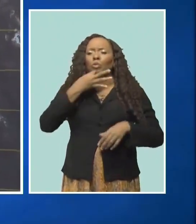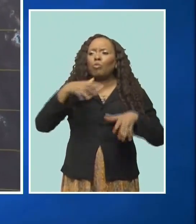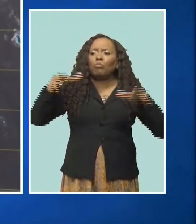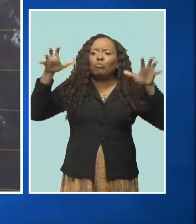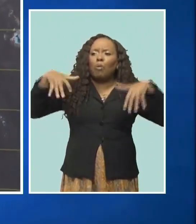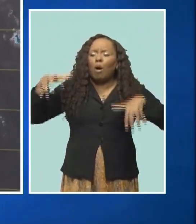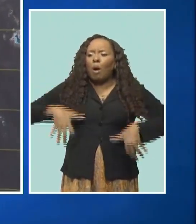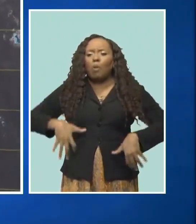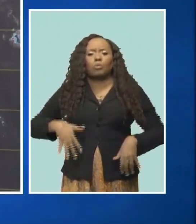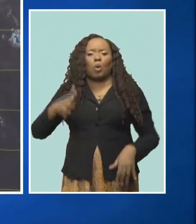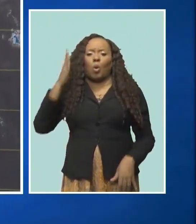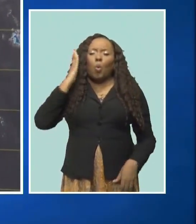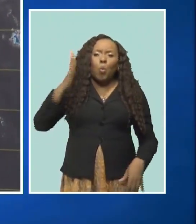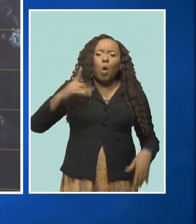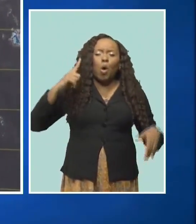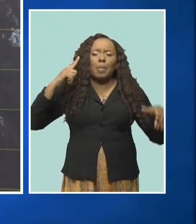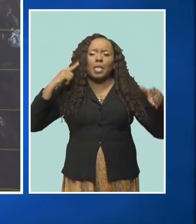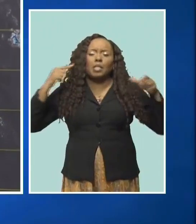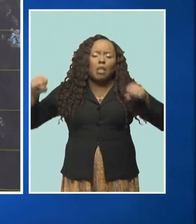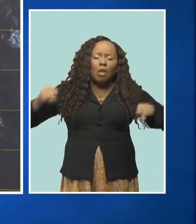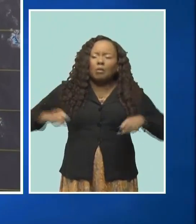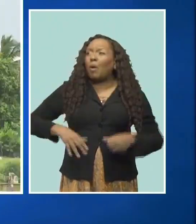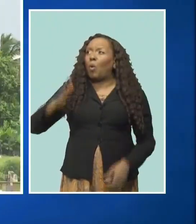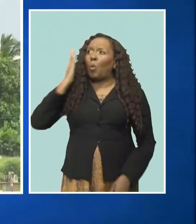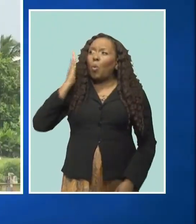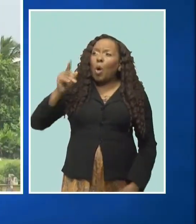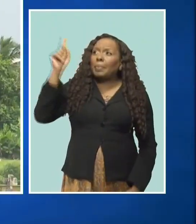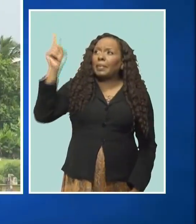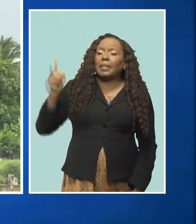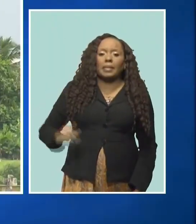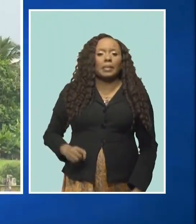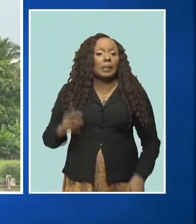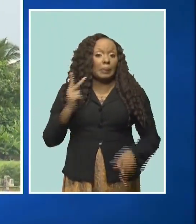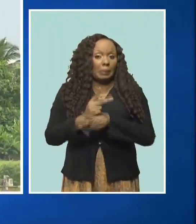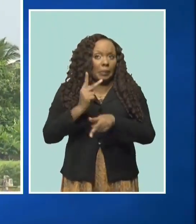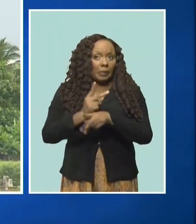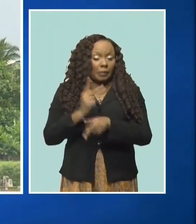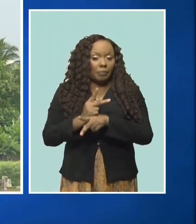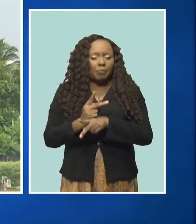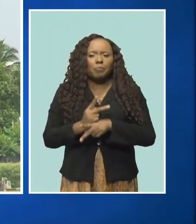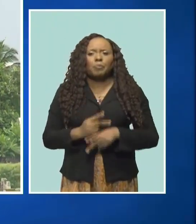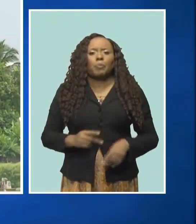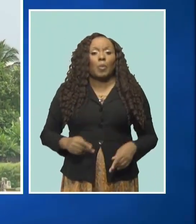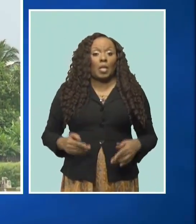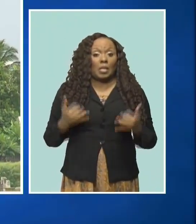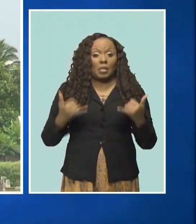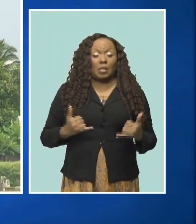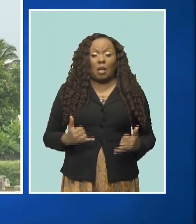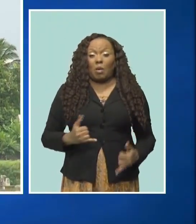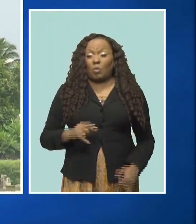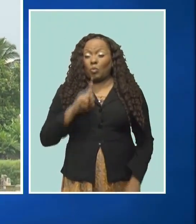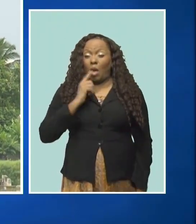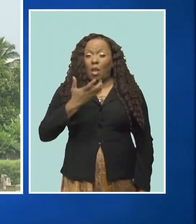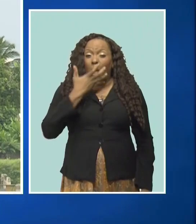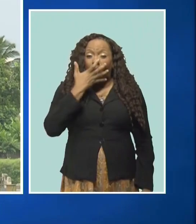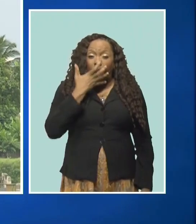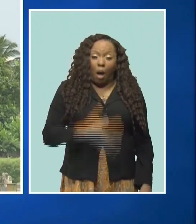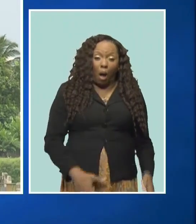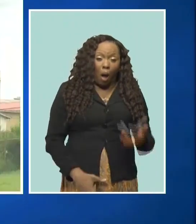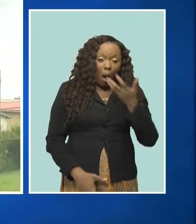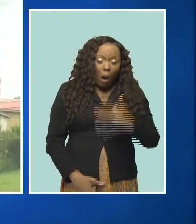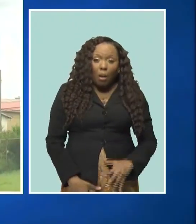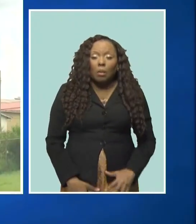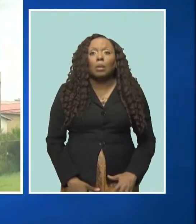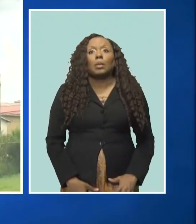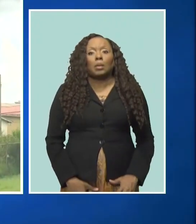in a thunderstorm or caught out in flood waters. As it relates to the unusual heat people have been experiencing, Ms. Brown